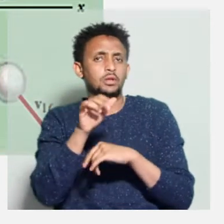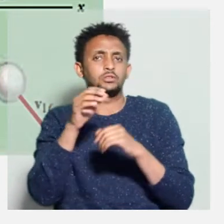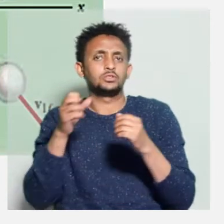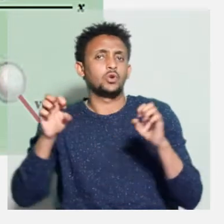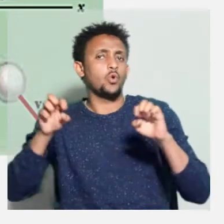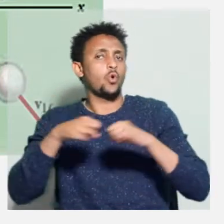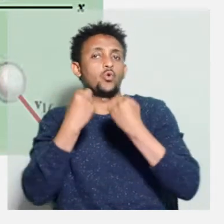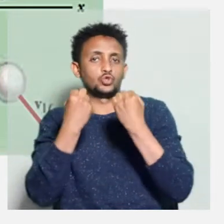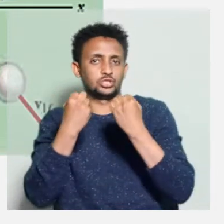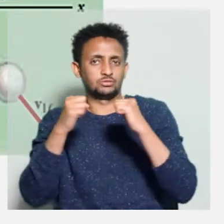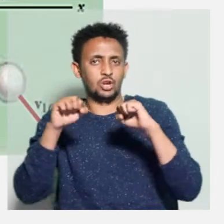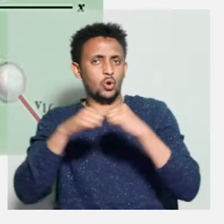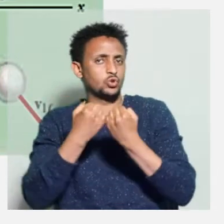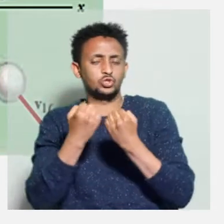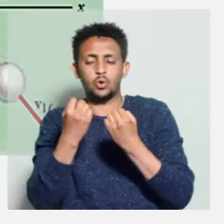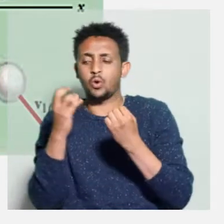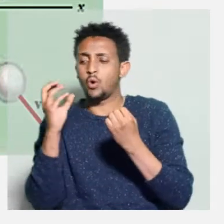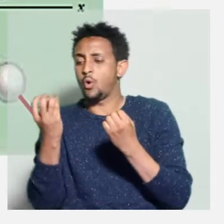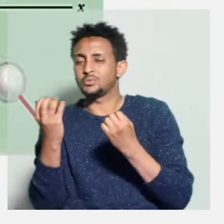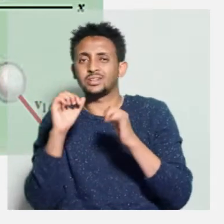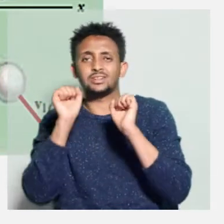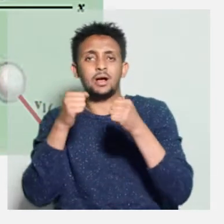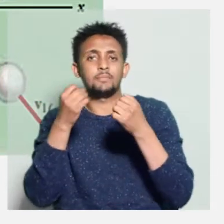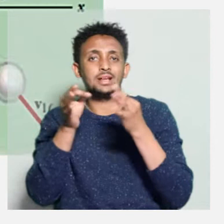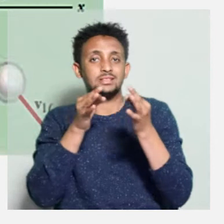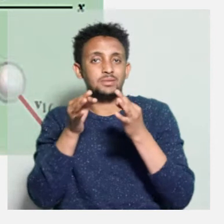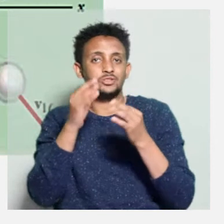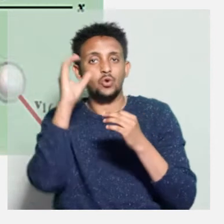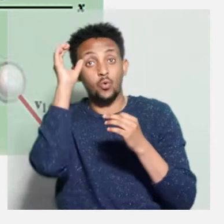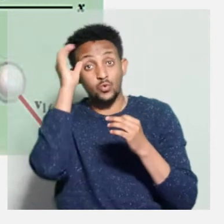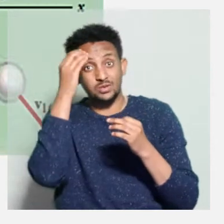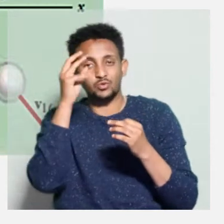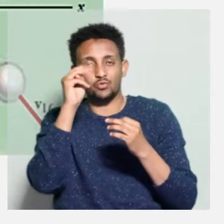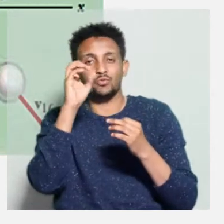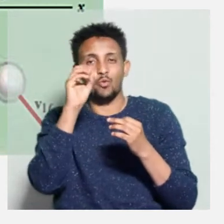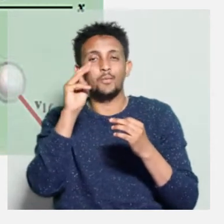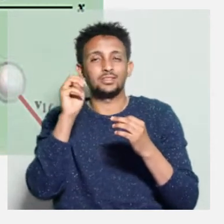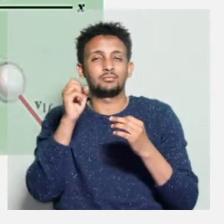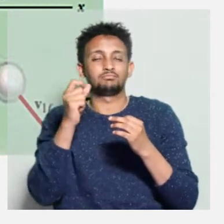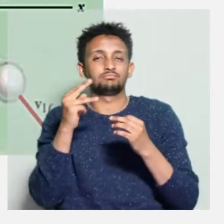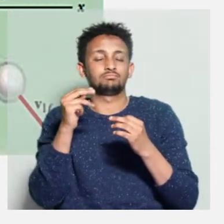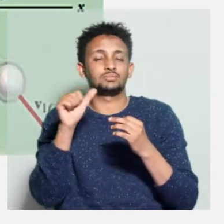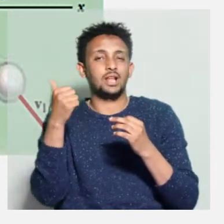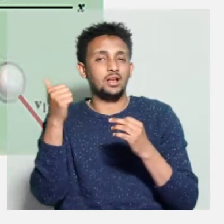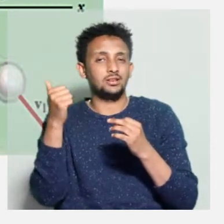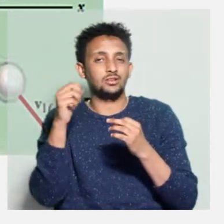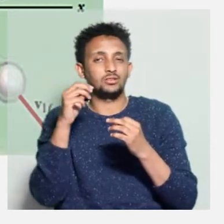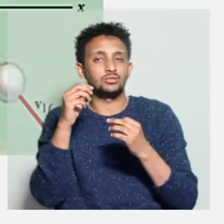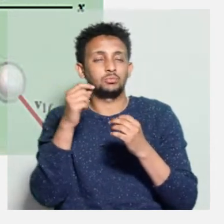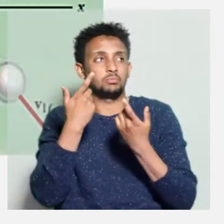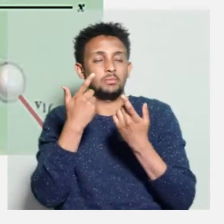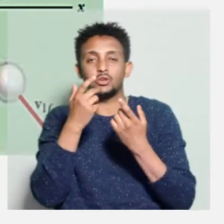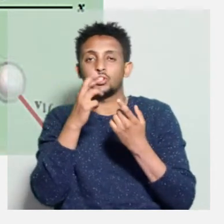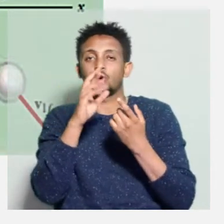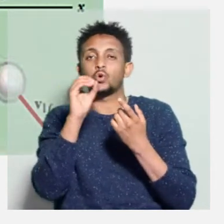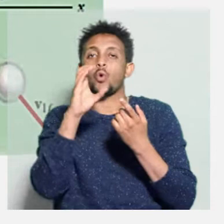collision. The collision between objects can be expressed using the concept of momentum. The other concept is rocket